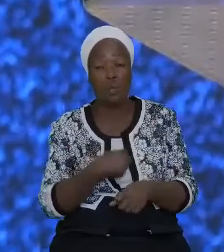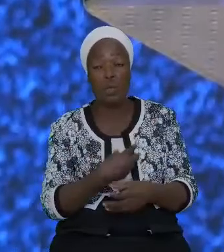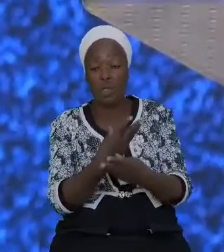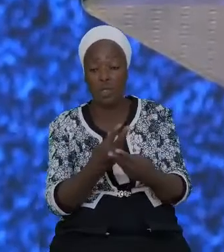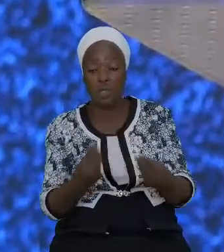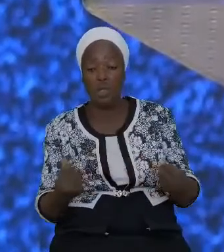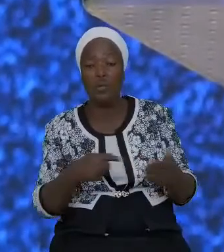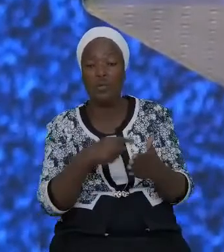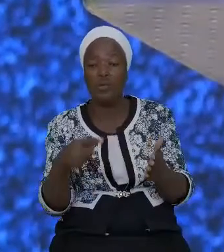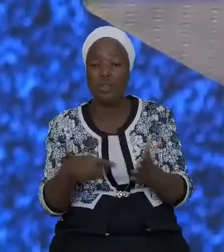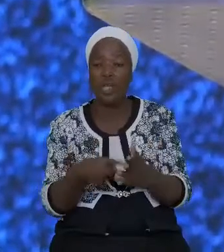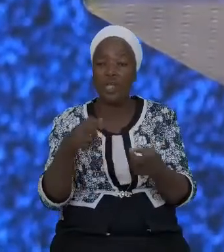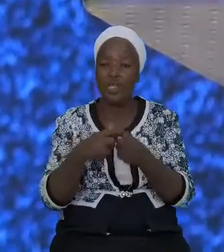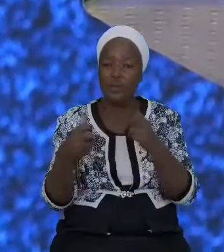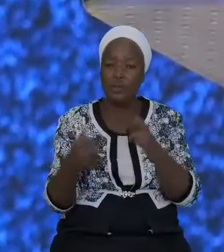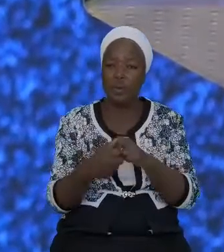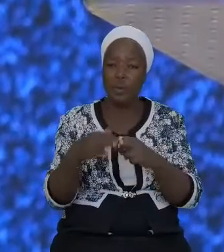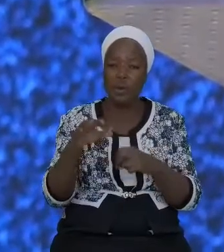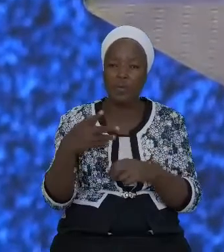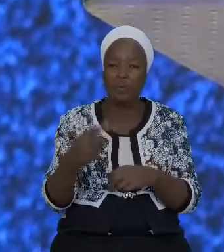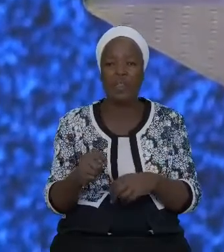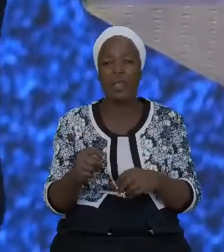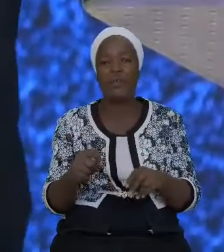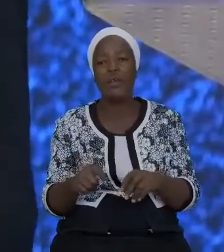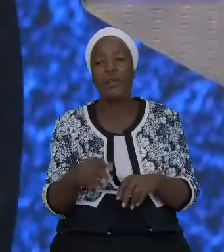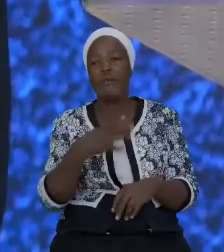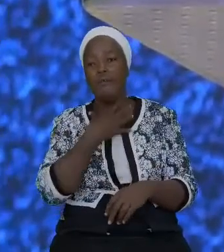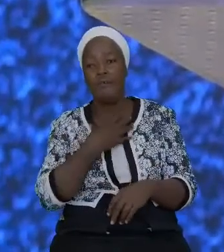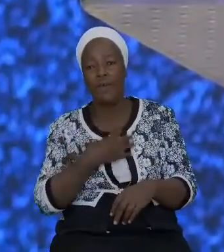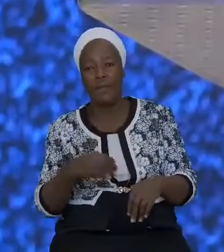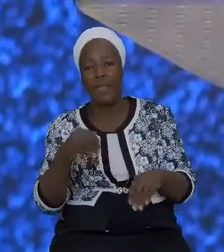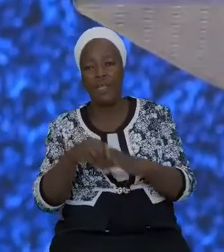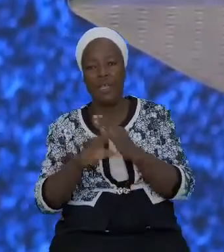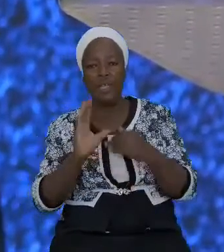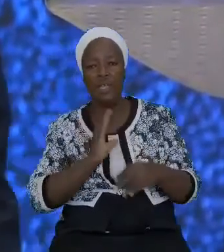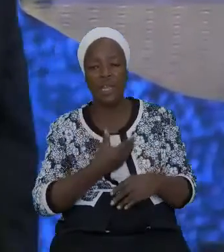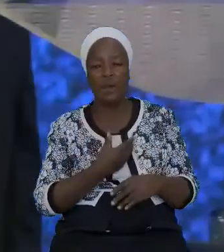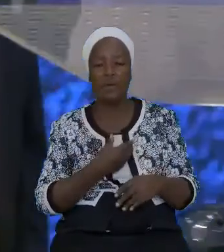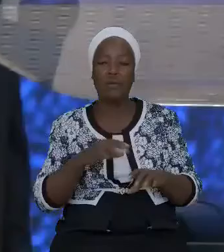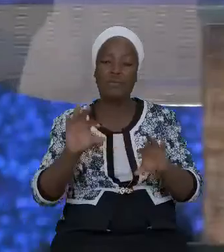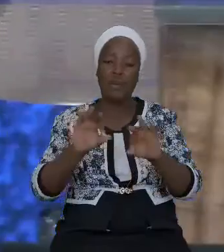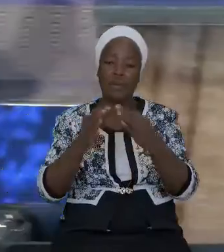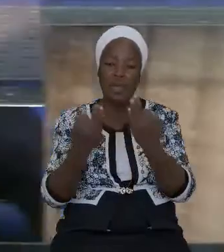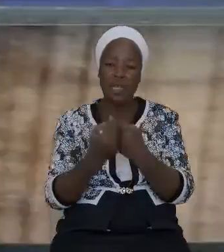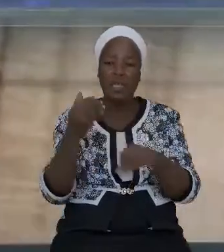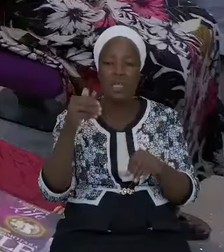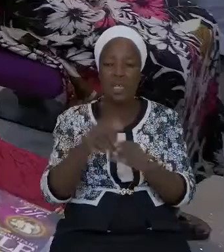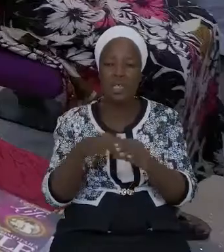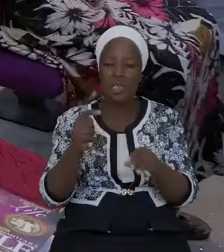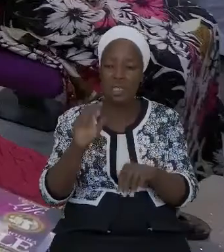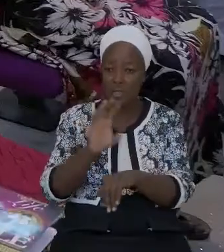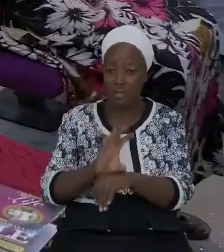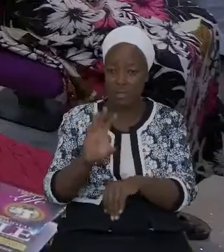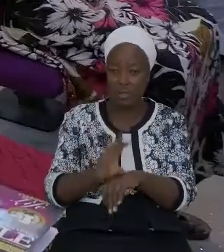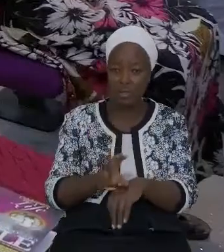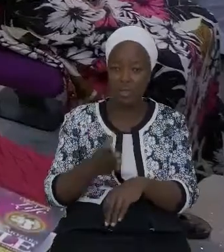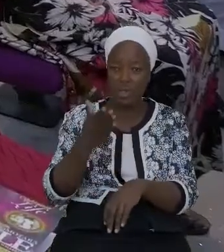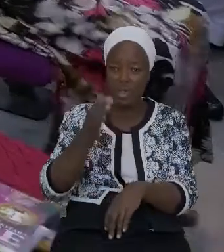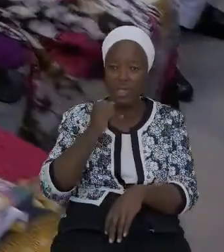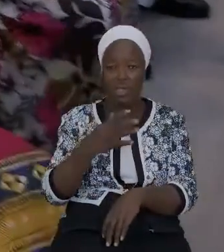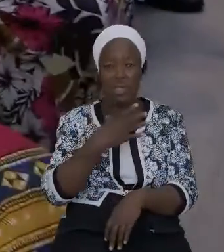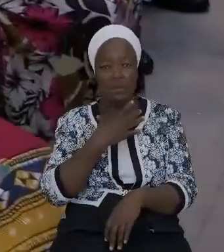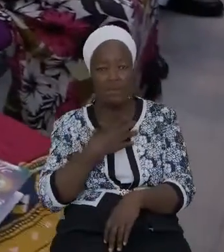this problem of the famine in our family, in the church. There is a famine of